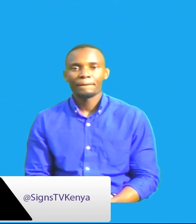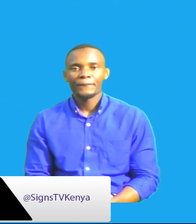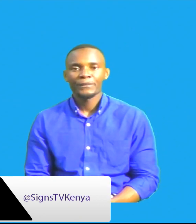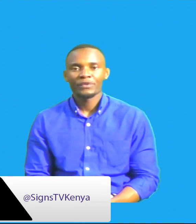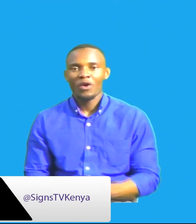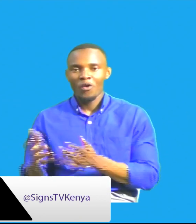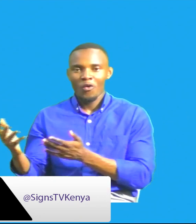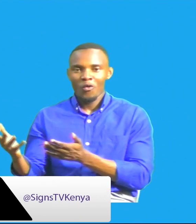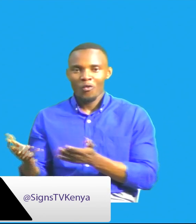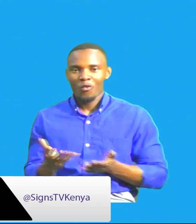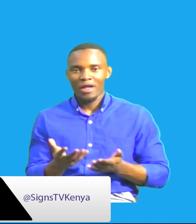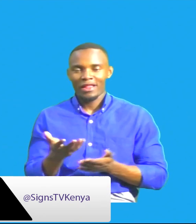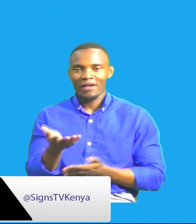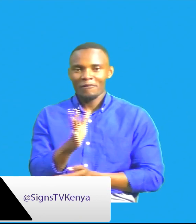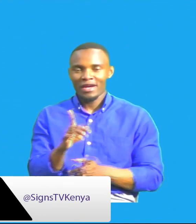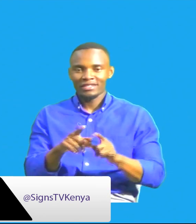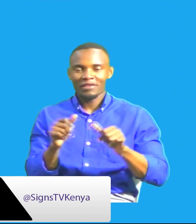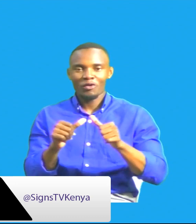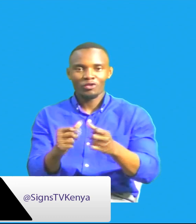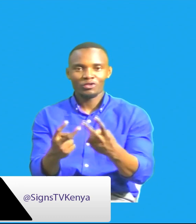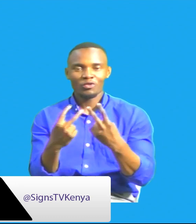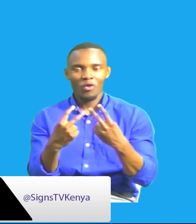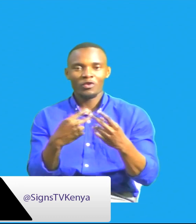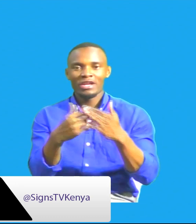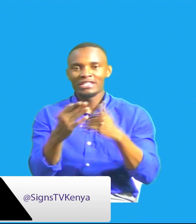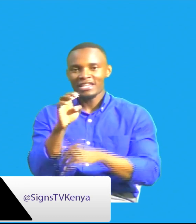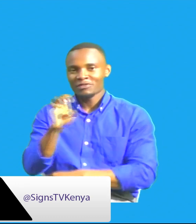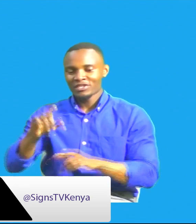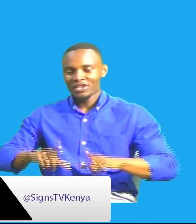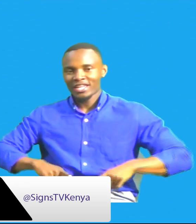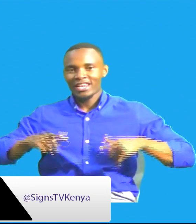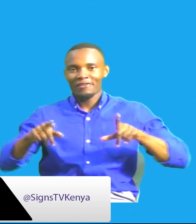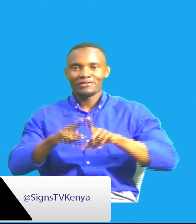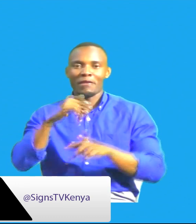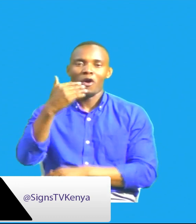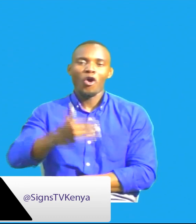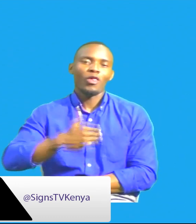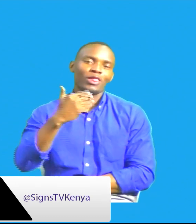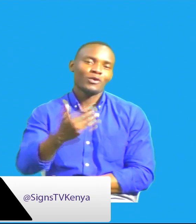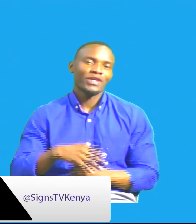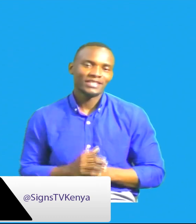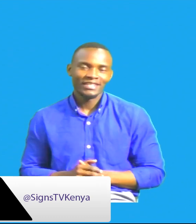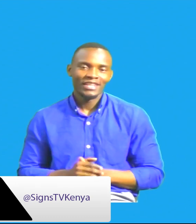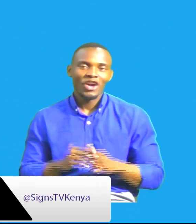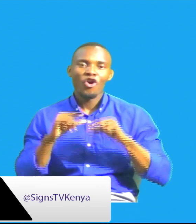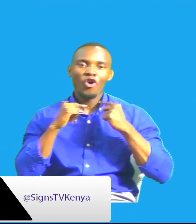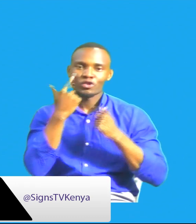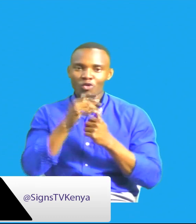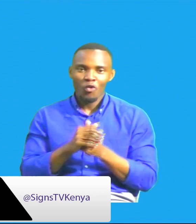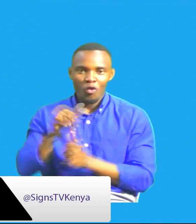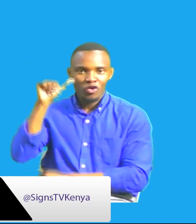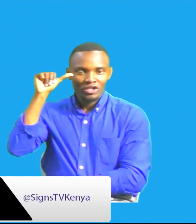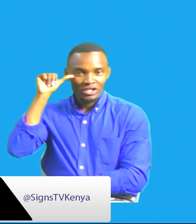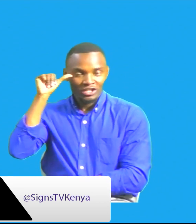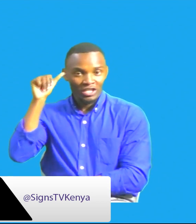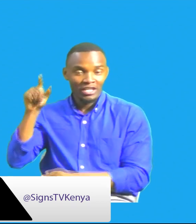Na karibu tena sana. You are still tuned in to Science Mashariki live kama kawaida. You are with me Shike,